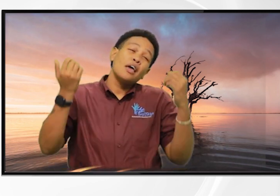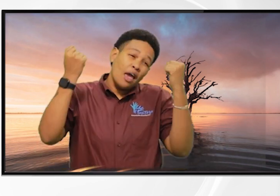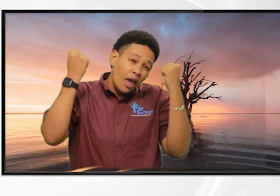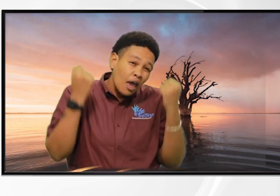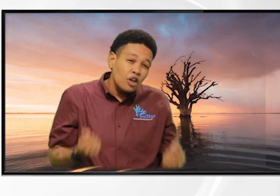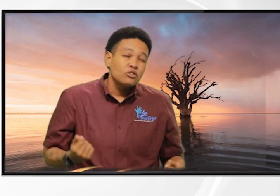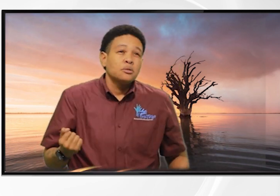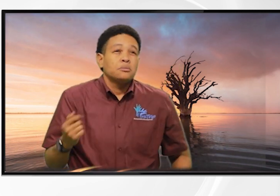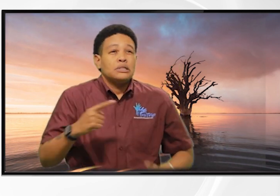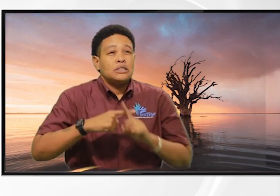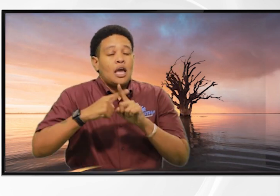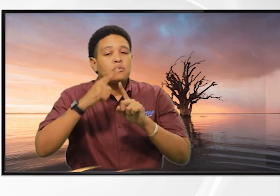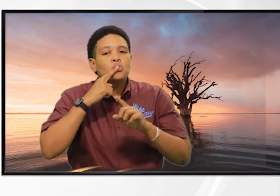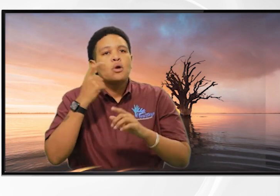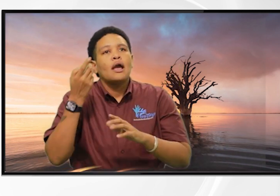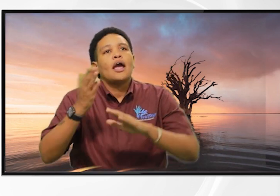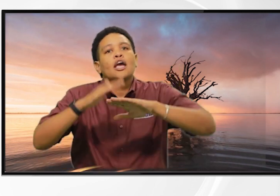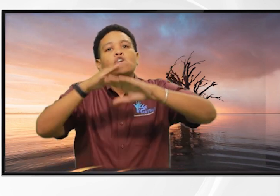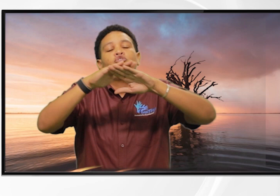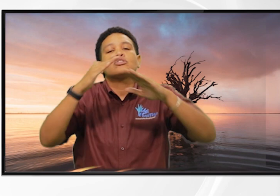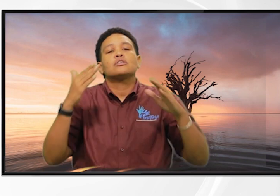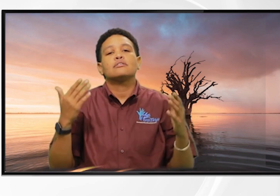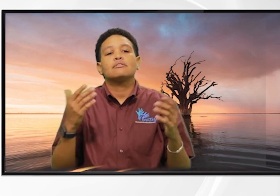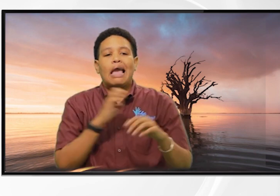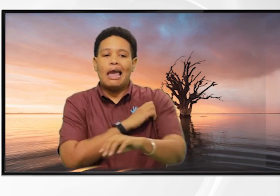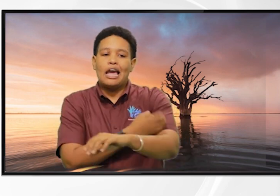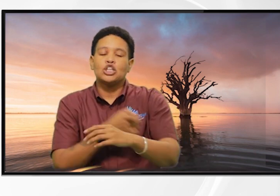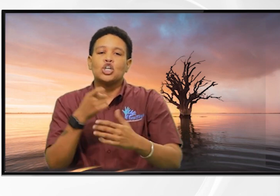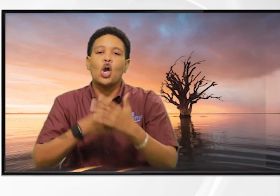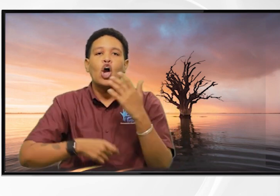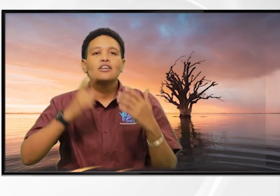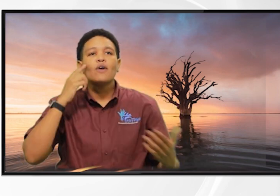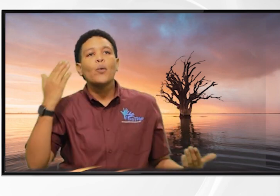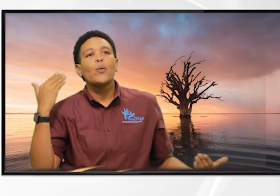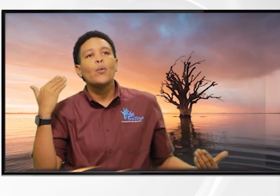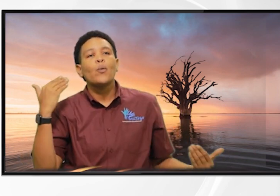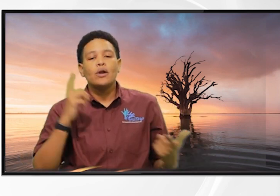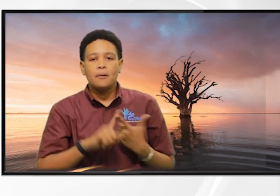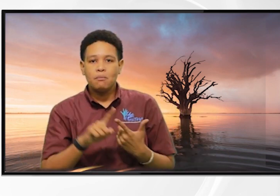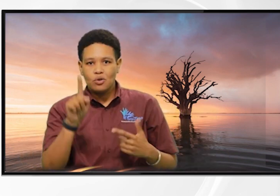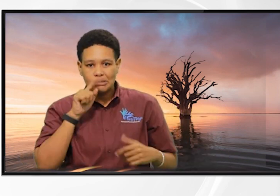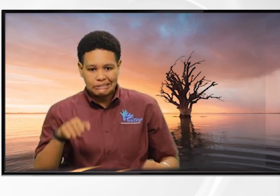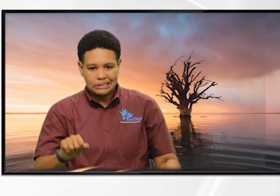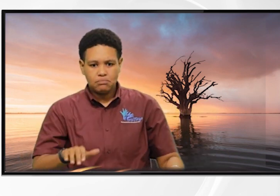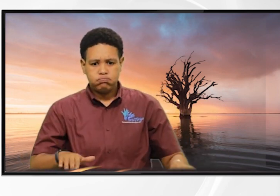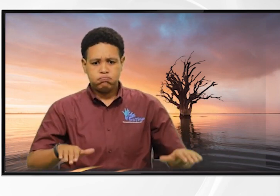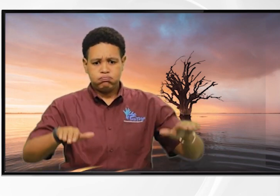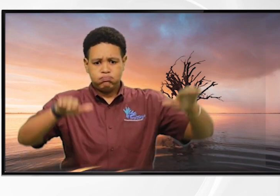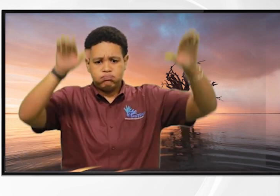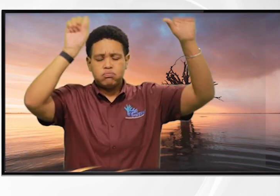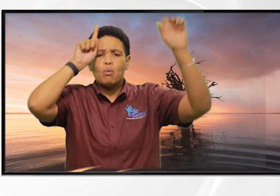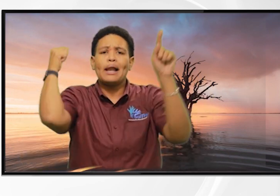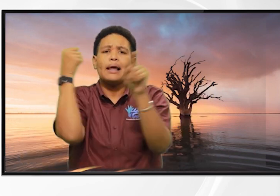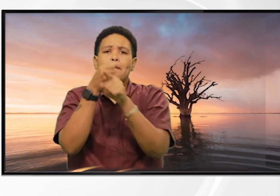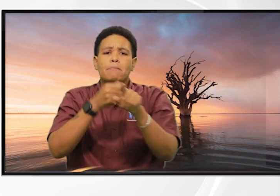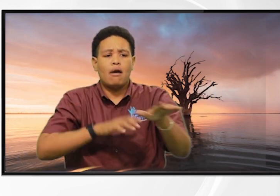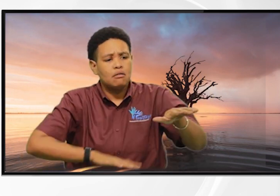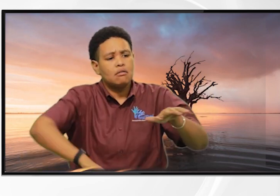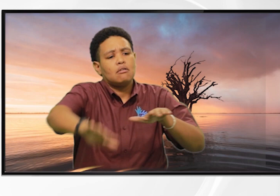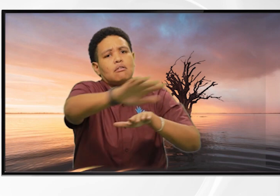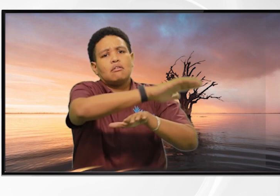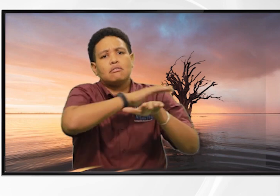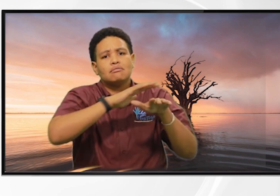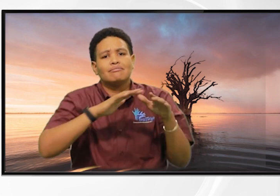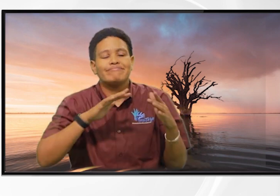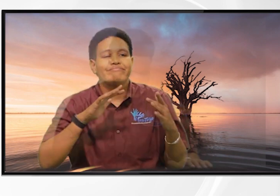likely increase energy costs for cooling aids, and sea level rise is likely to affect coastal power